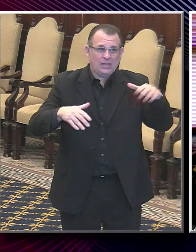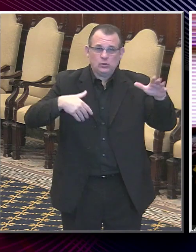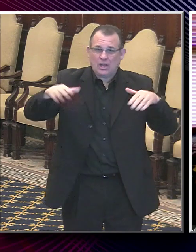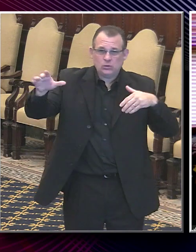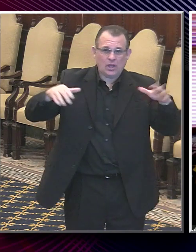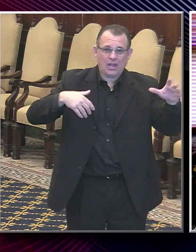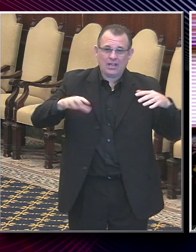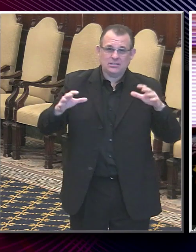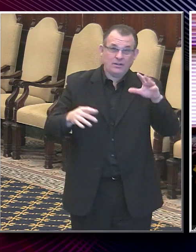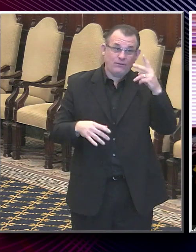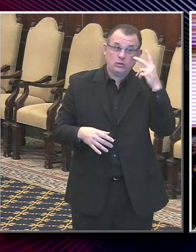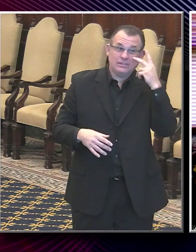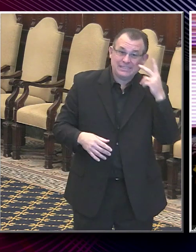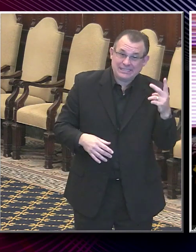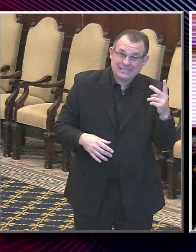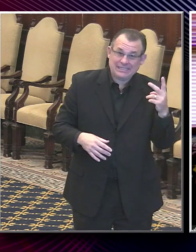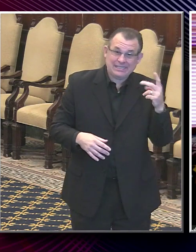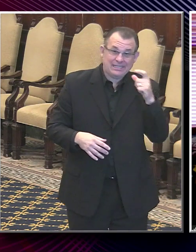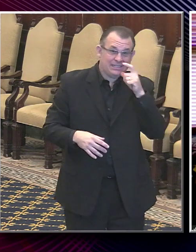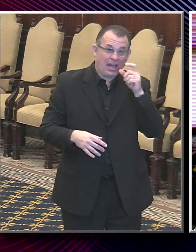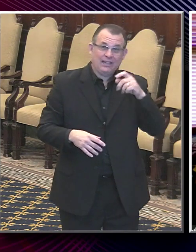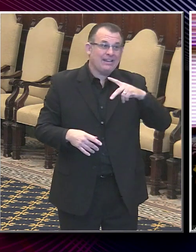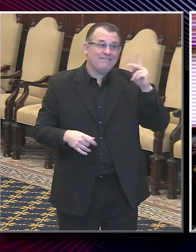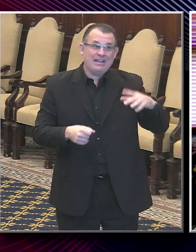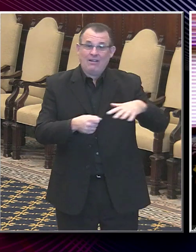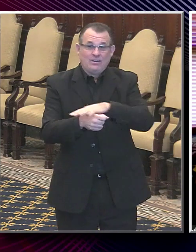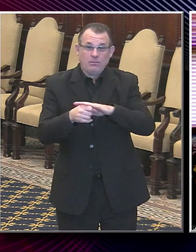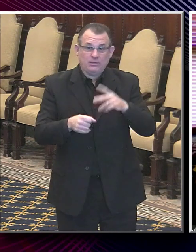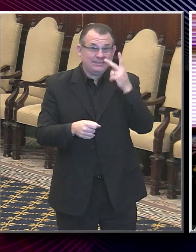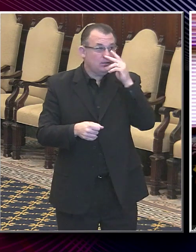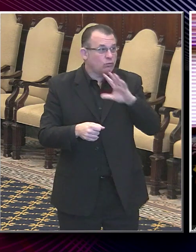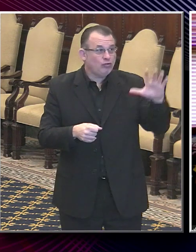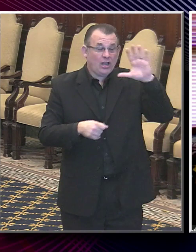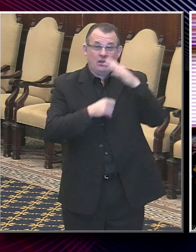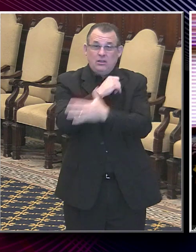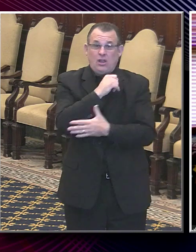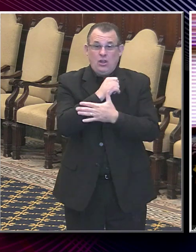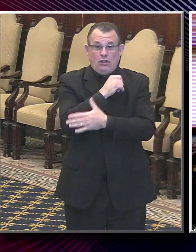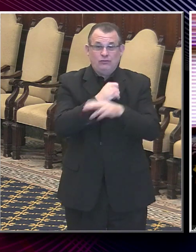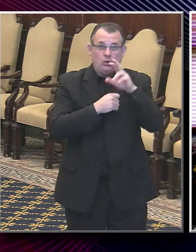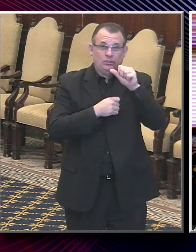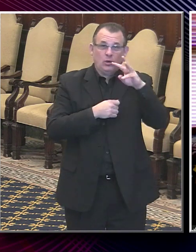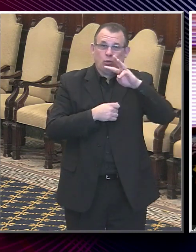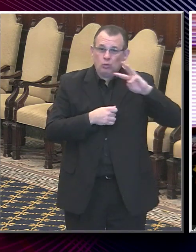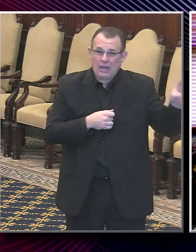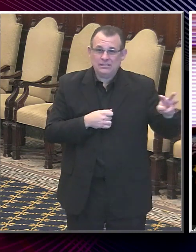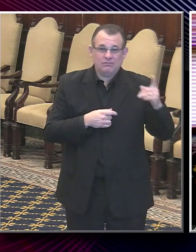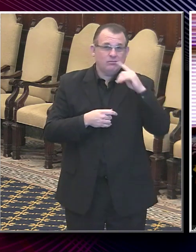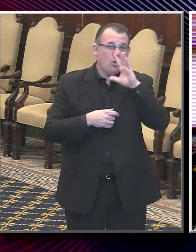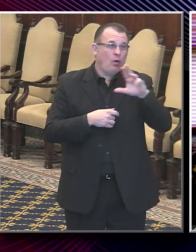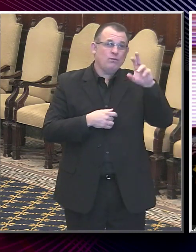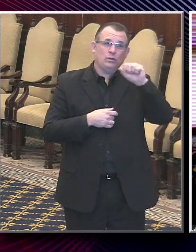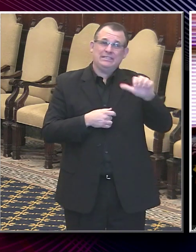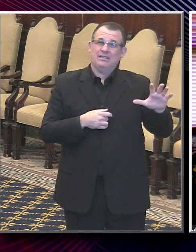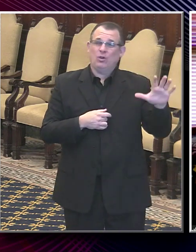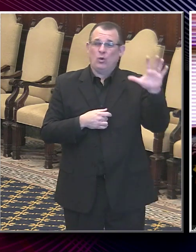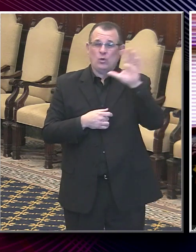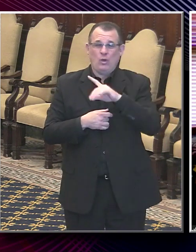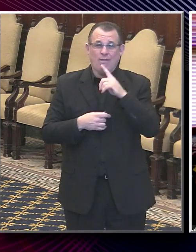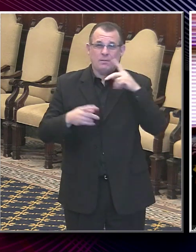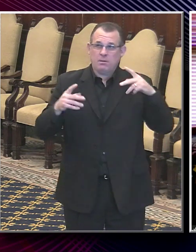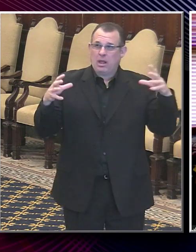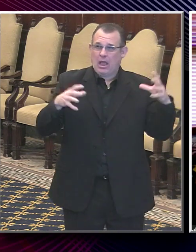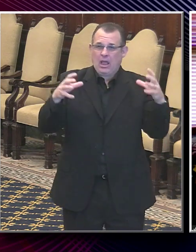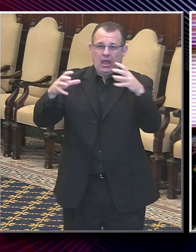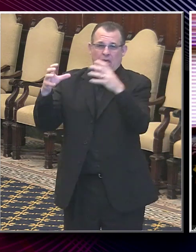seen, it's not only Philadelphia; it was around the entire country, in the Midwest, in other places in the country. People are acting irresponsible, and we're